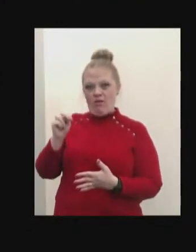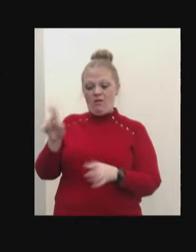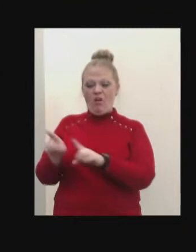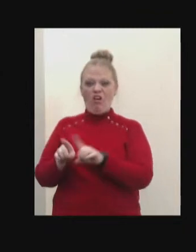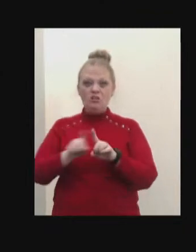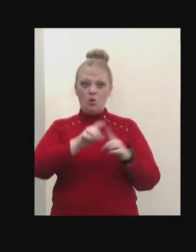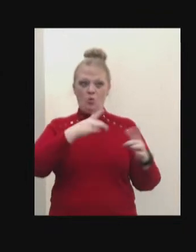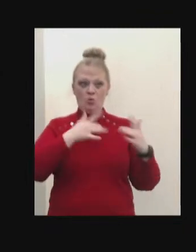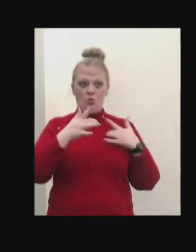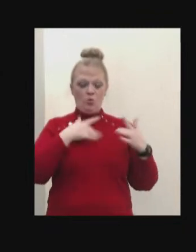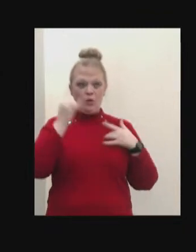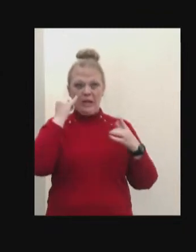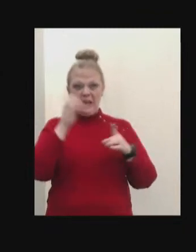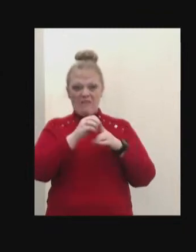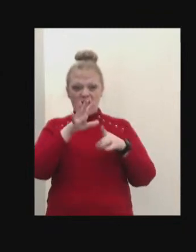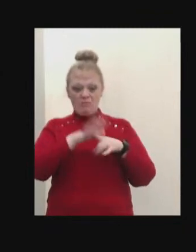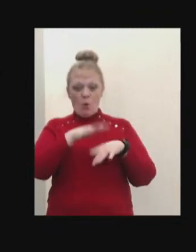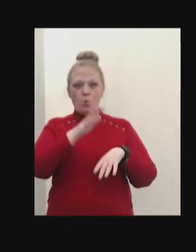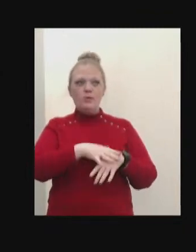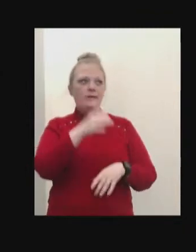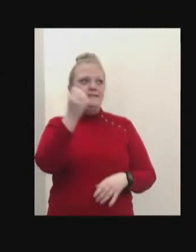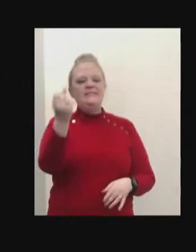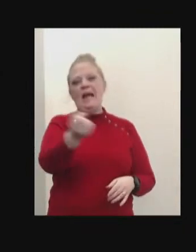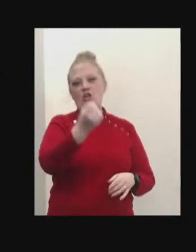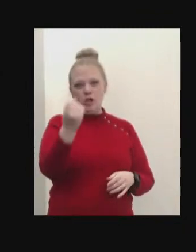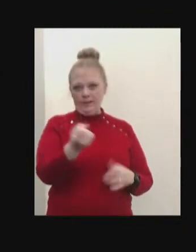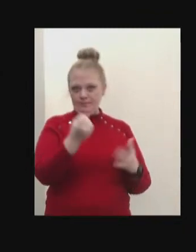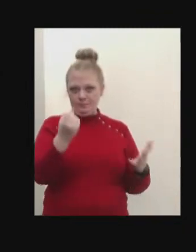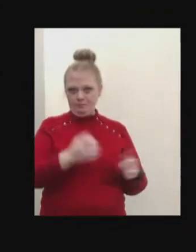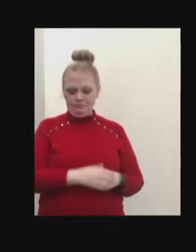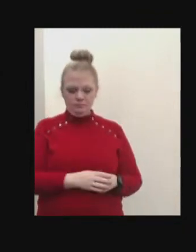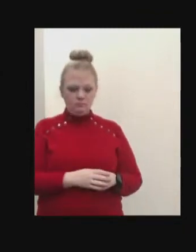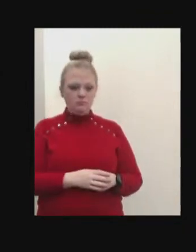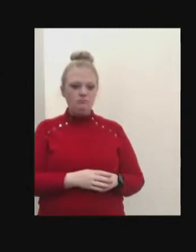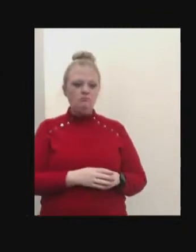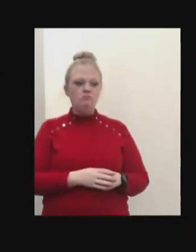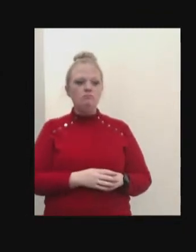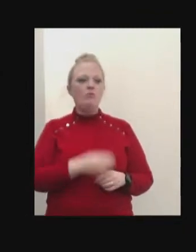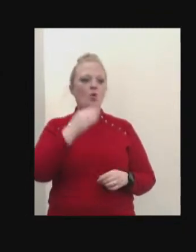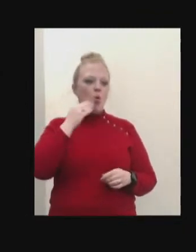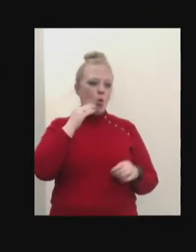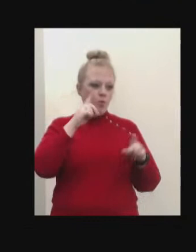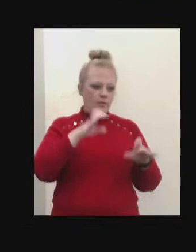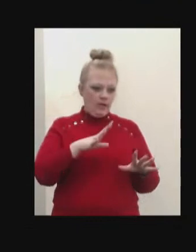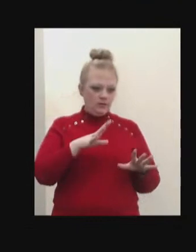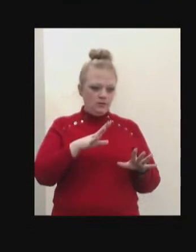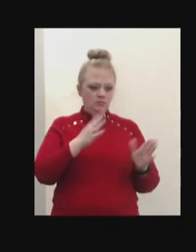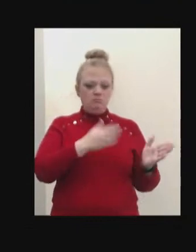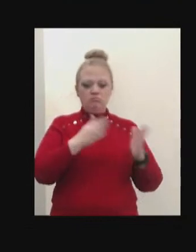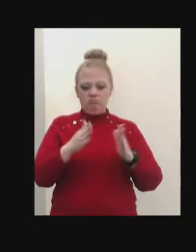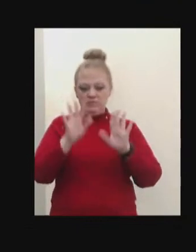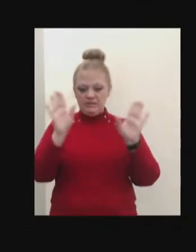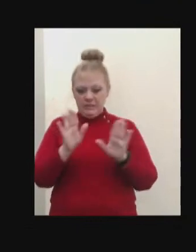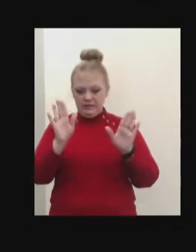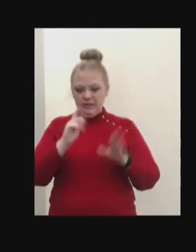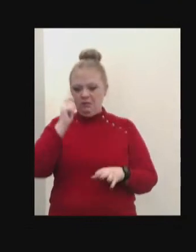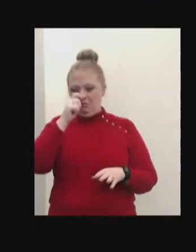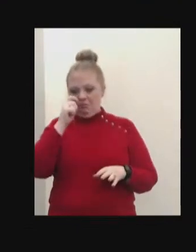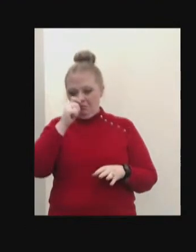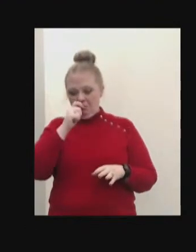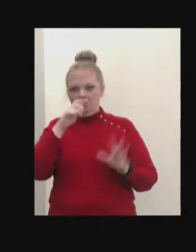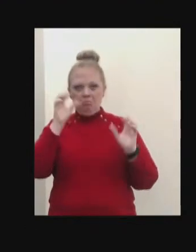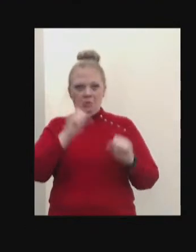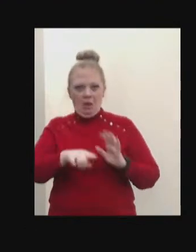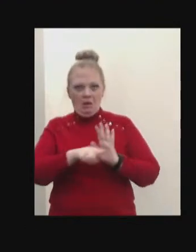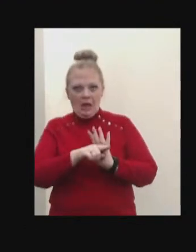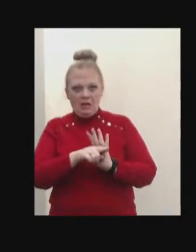you were exposed on a Saturday, you got an at-home test, you took it on a Sunday, it could come back negative even